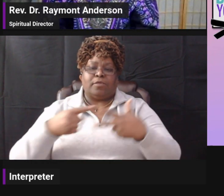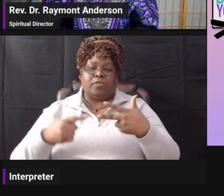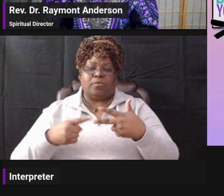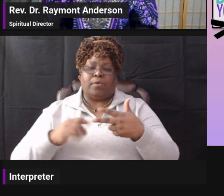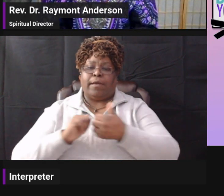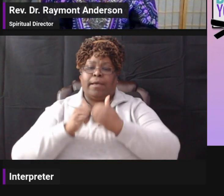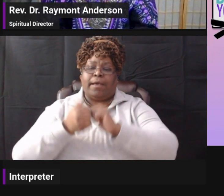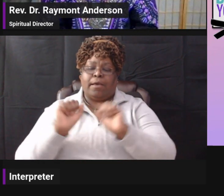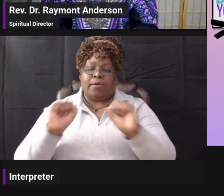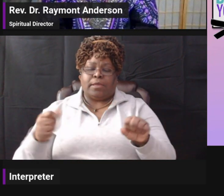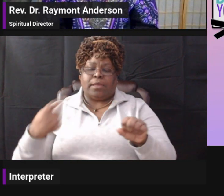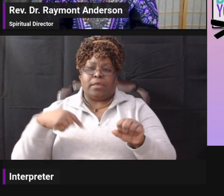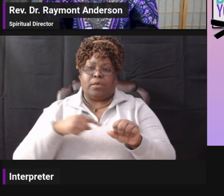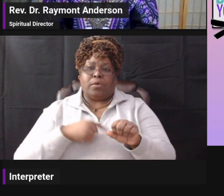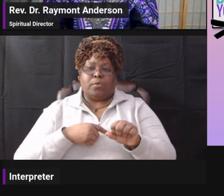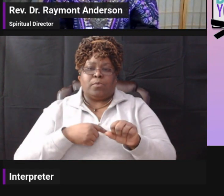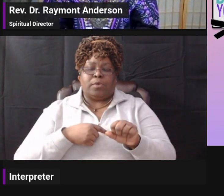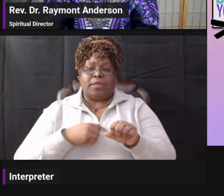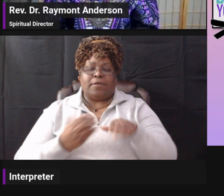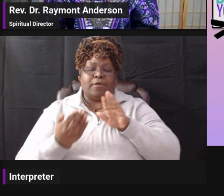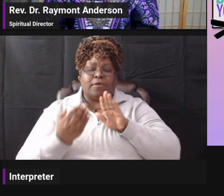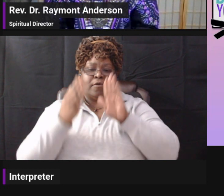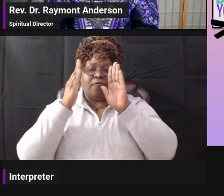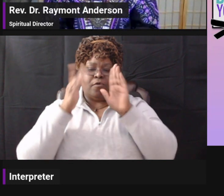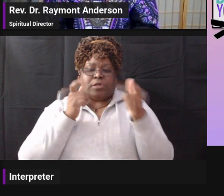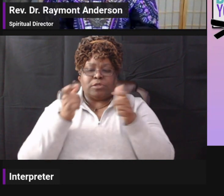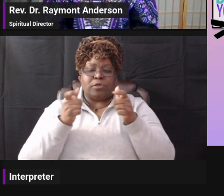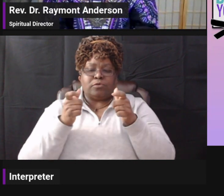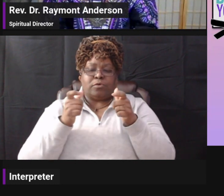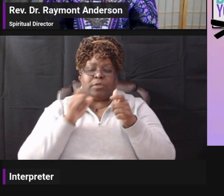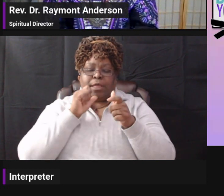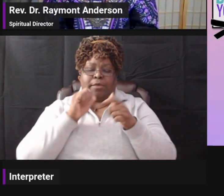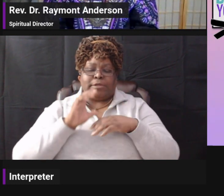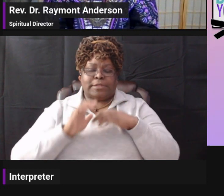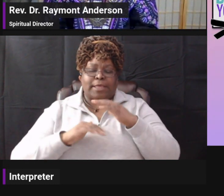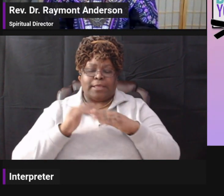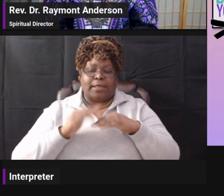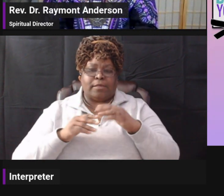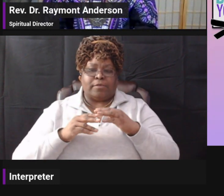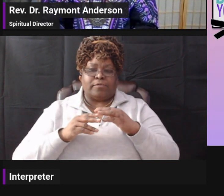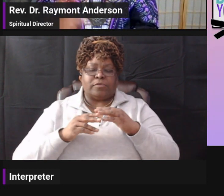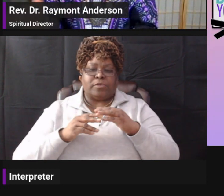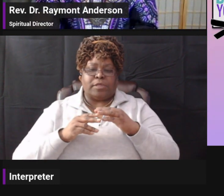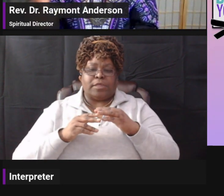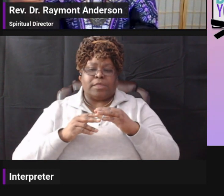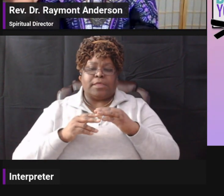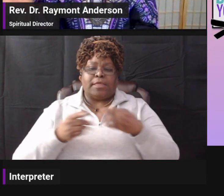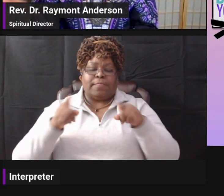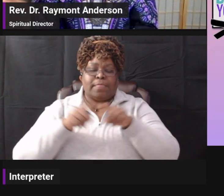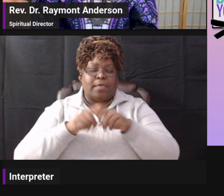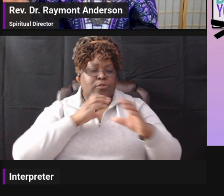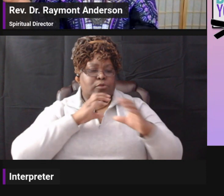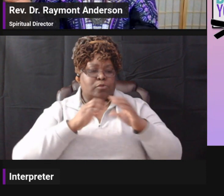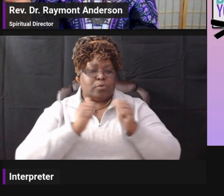And lastly, how can we address the discomfort that we feel as a result of